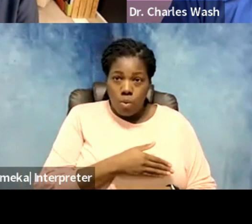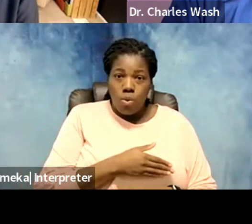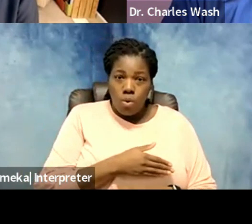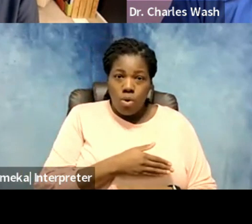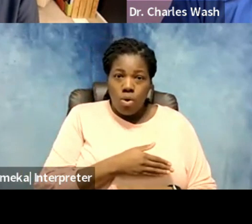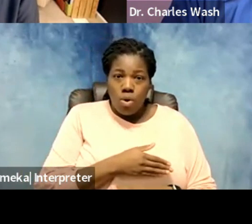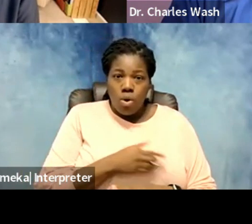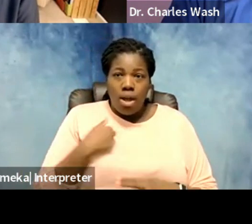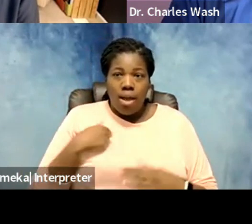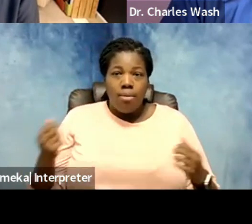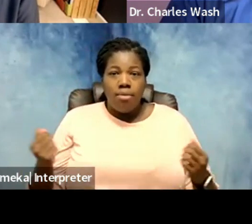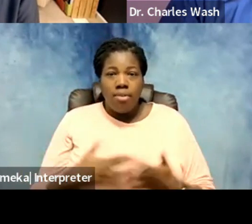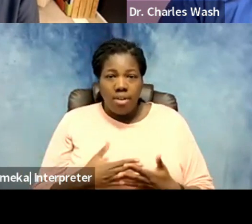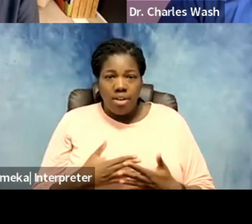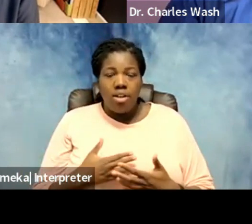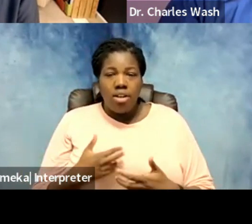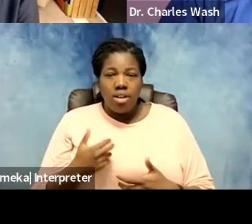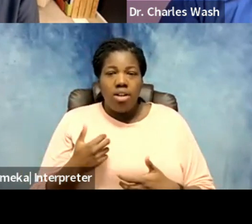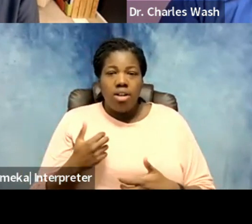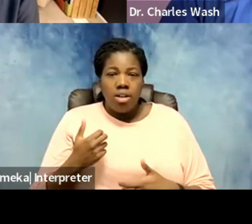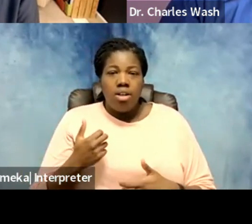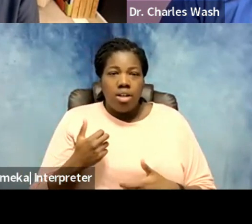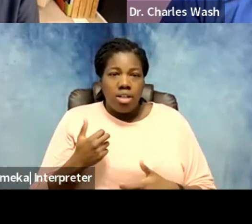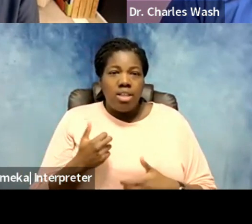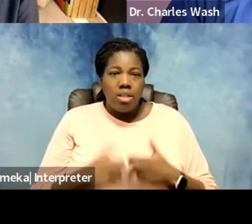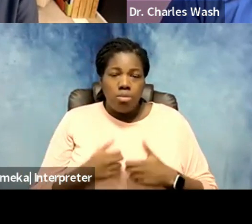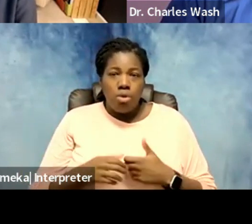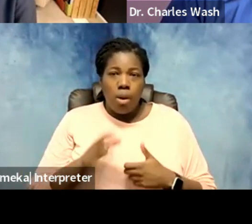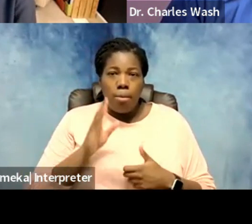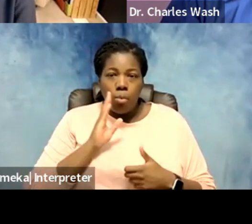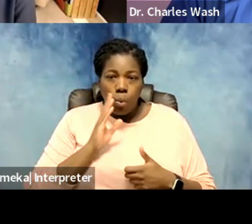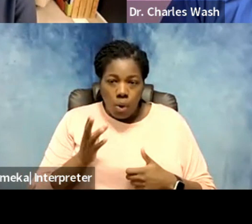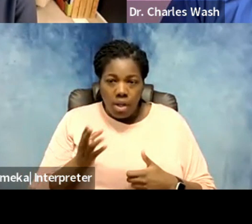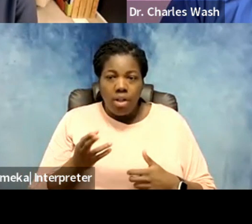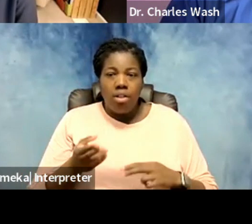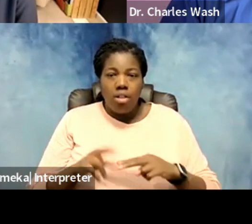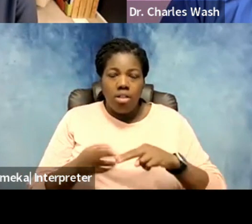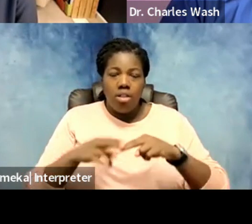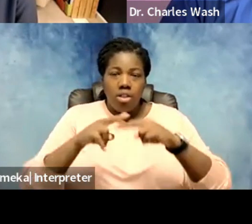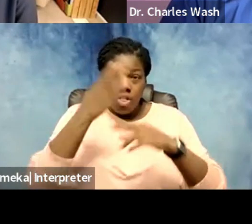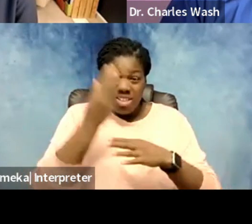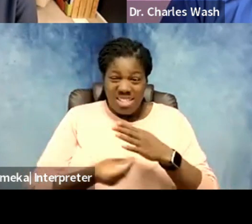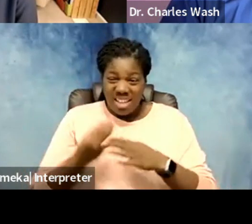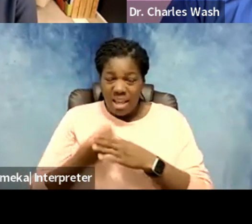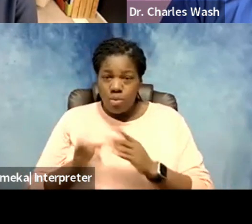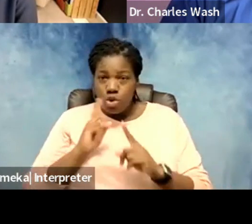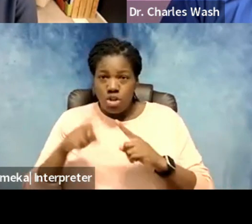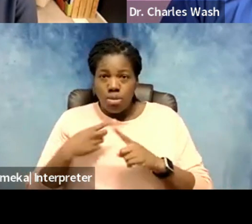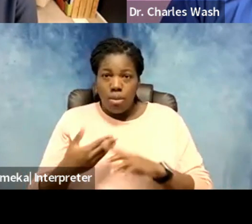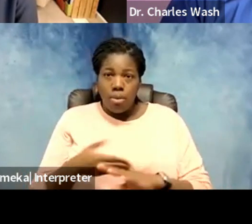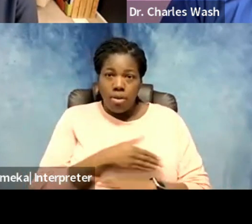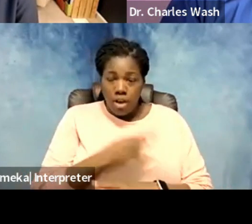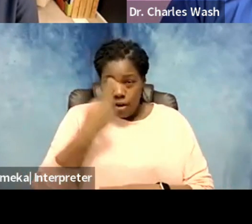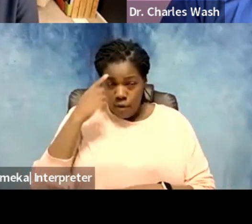my fear is that that problem continues to grow. Those gaps that we talked about for